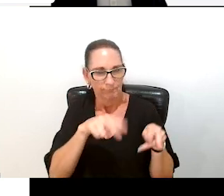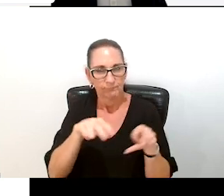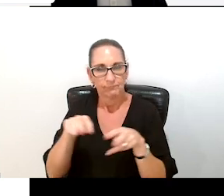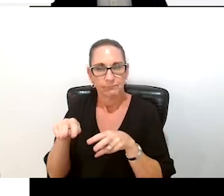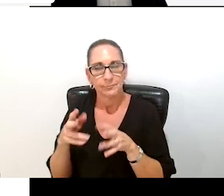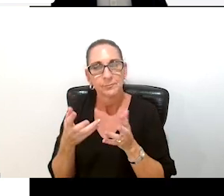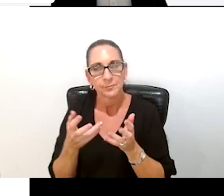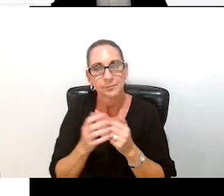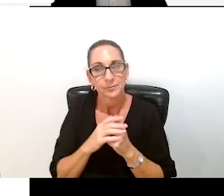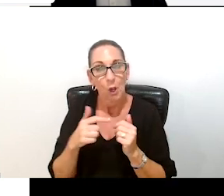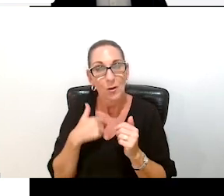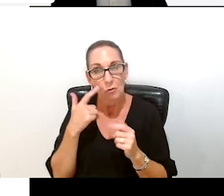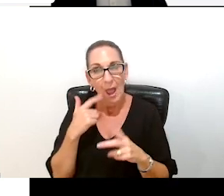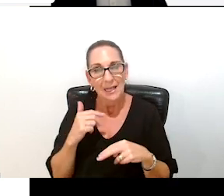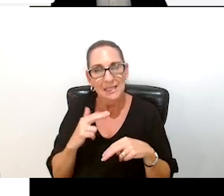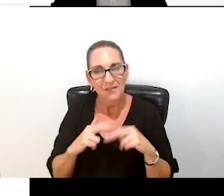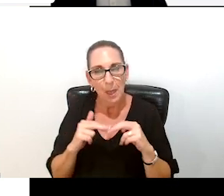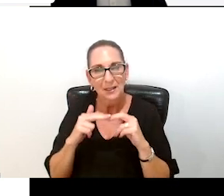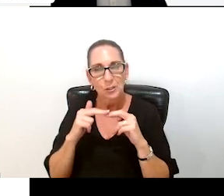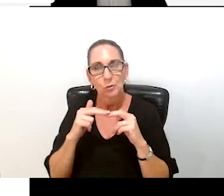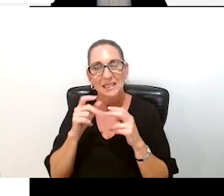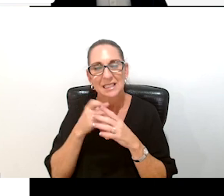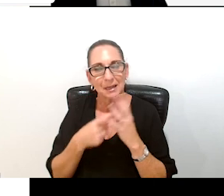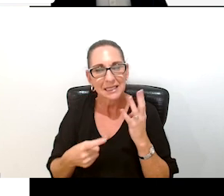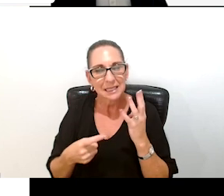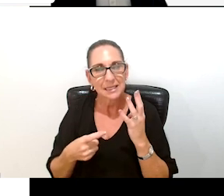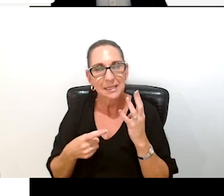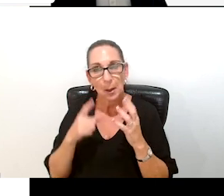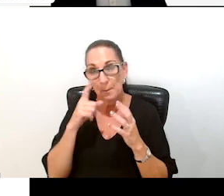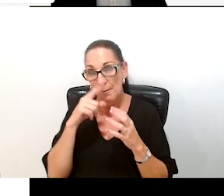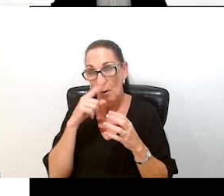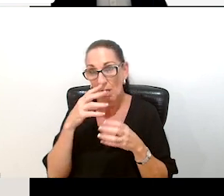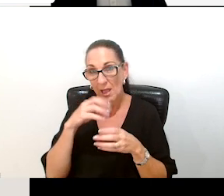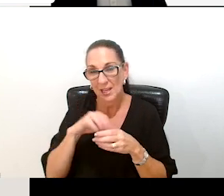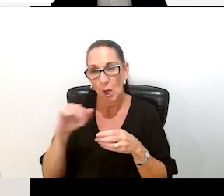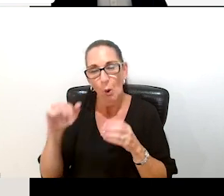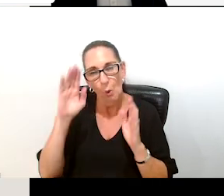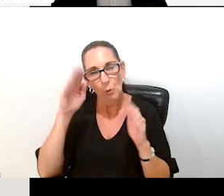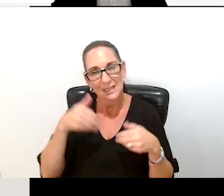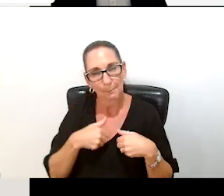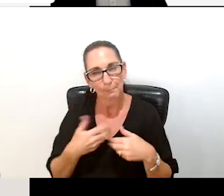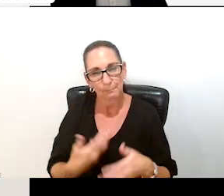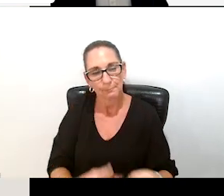of developmental disabilities, including people on the autism spectrum.